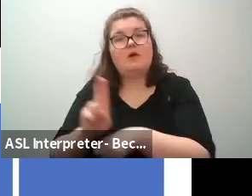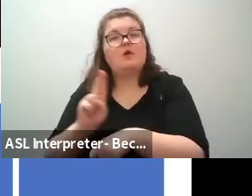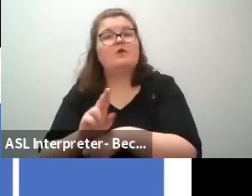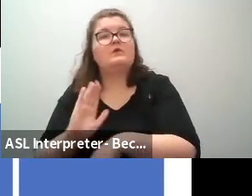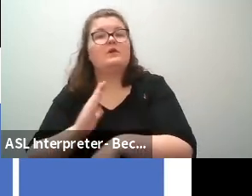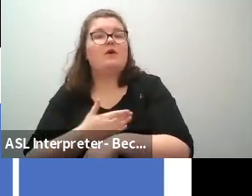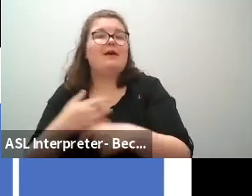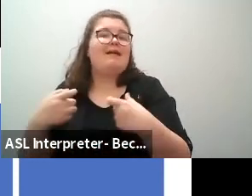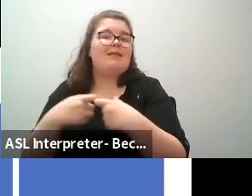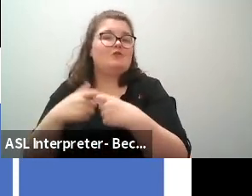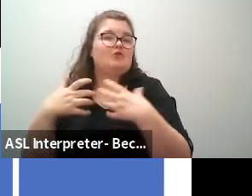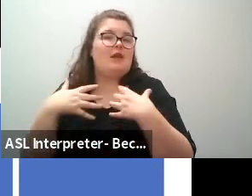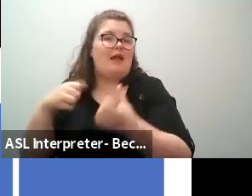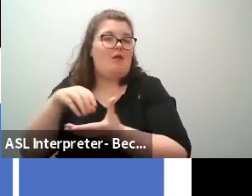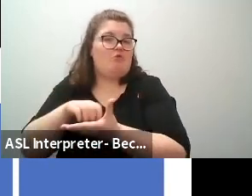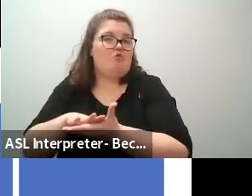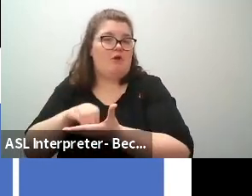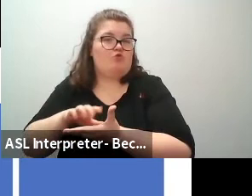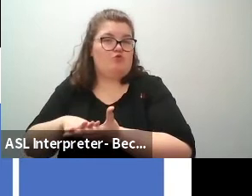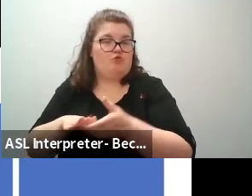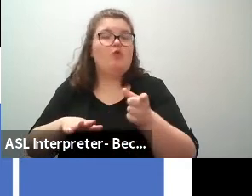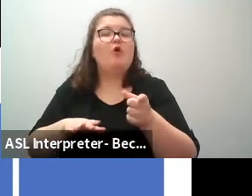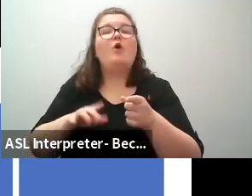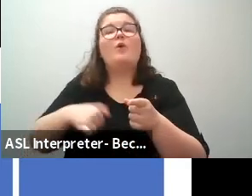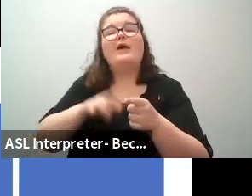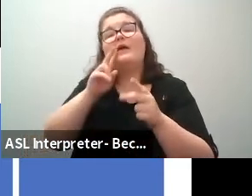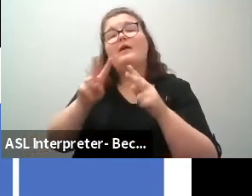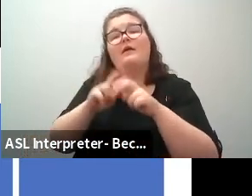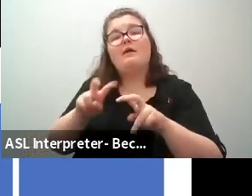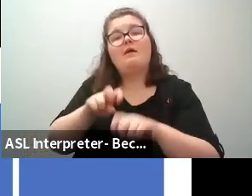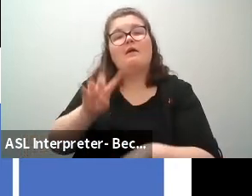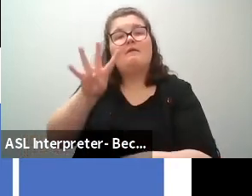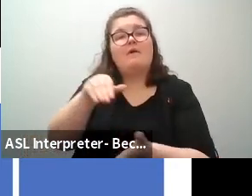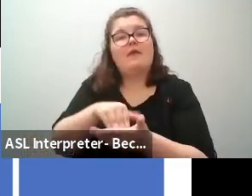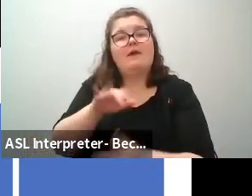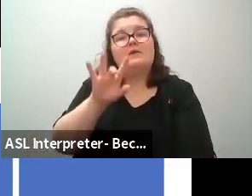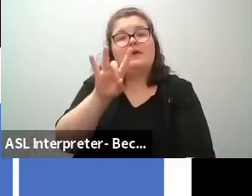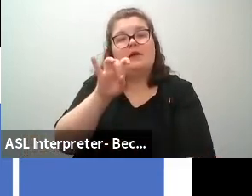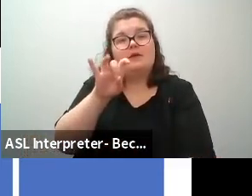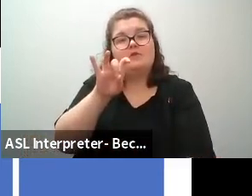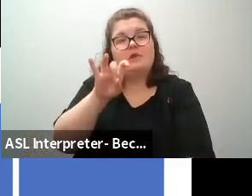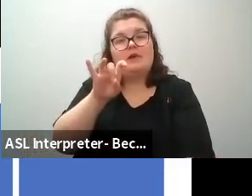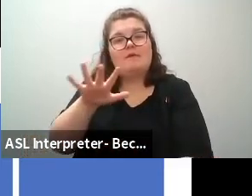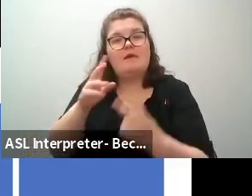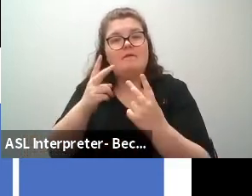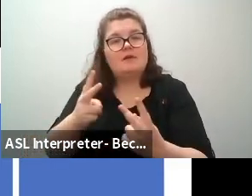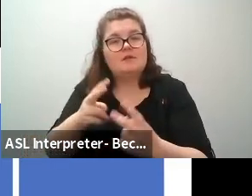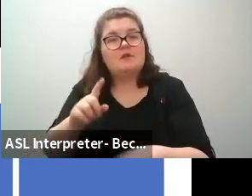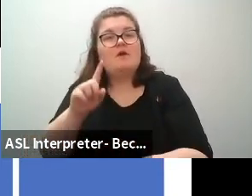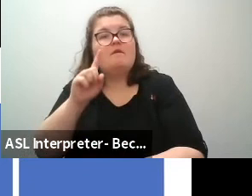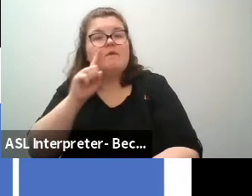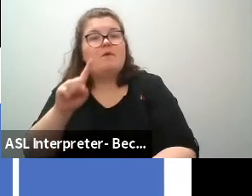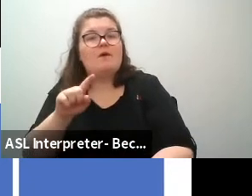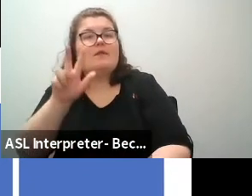record. We analyzed 4,855 visits for 3,000 patients. And you can see the